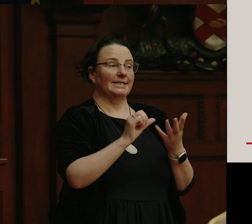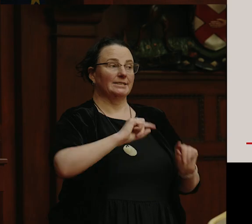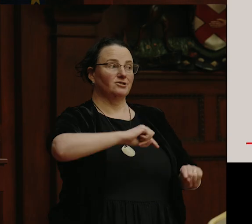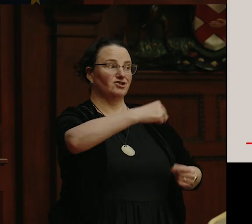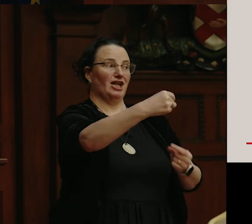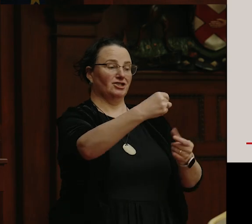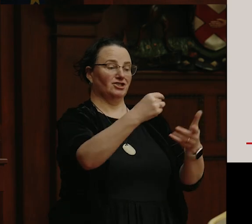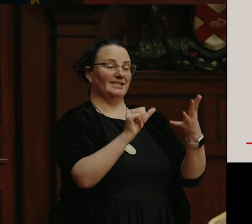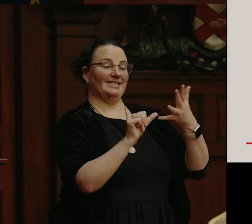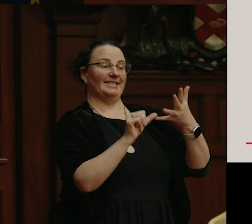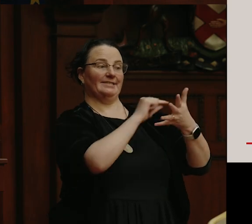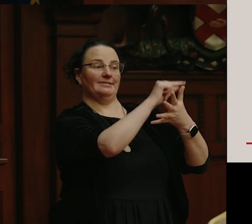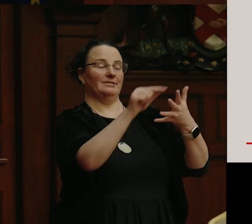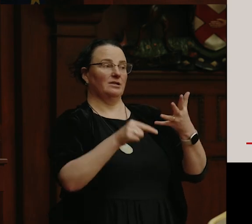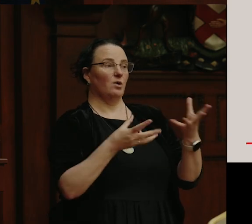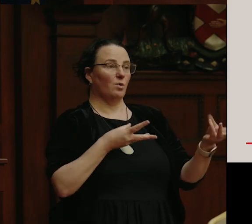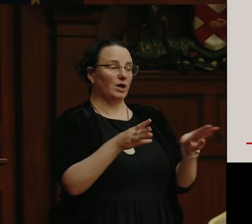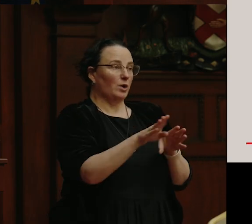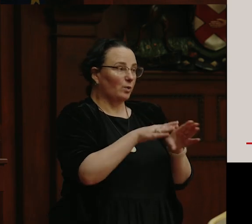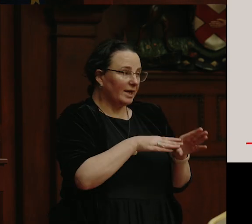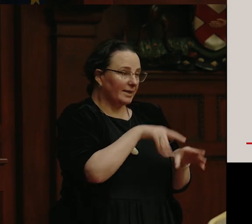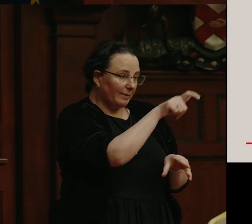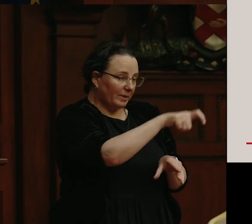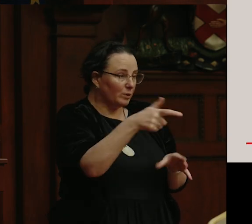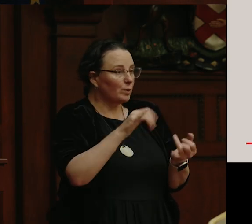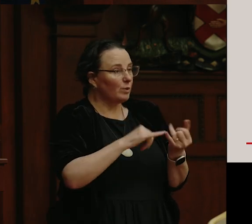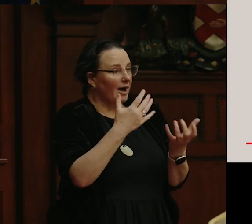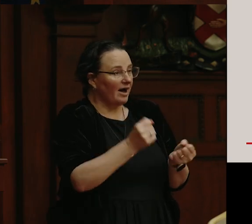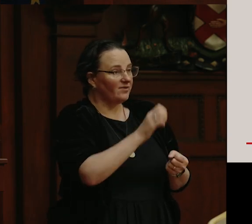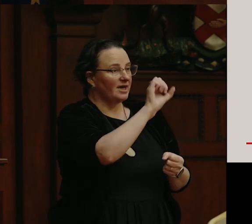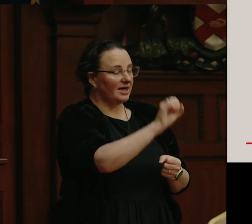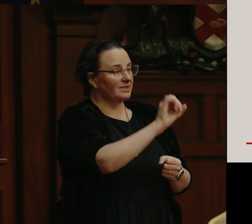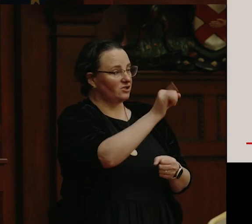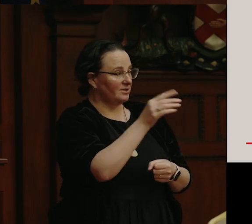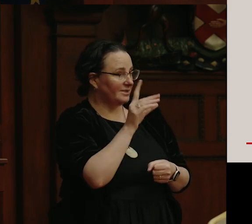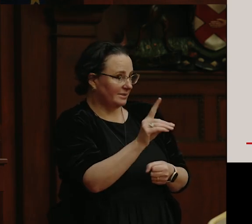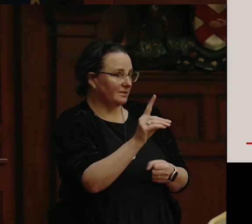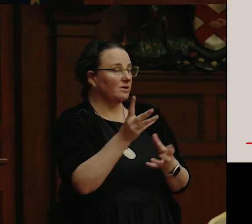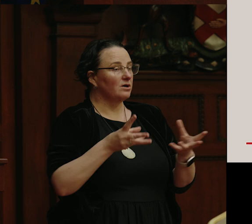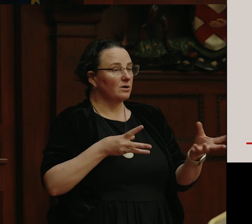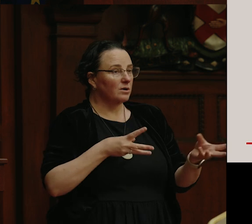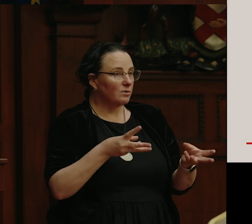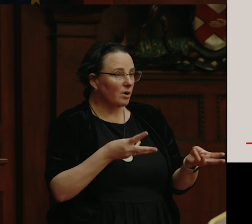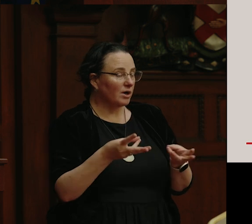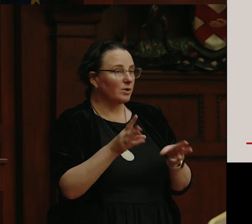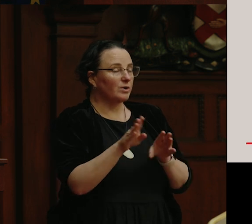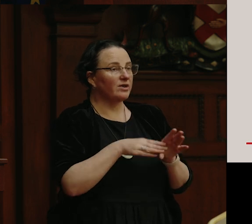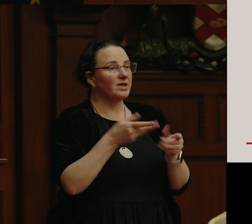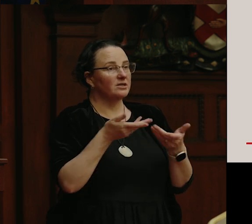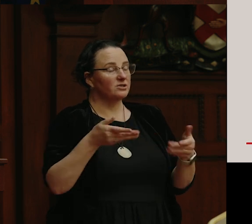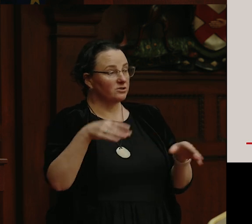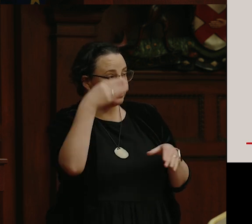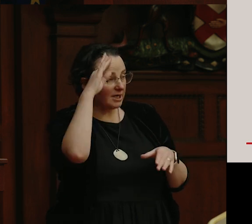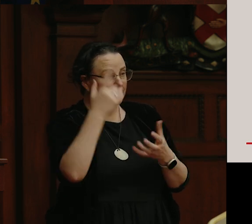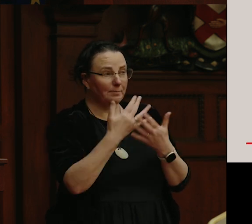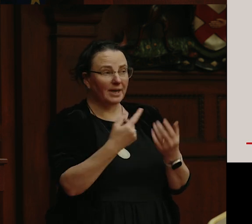we've worked together with patients to identify. So we've learned from working with Sjögren's Ireland and many of you over